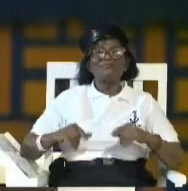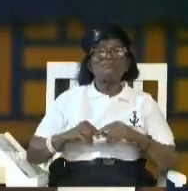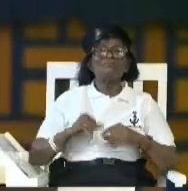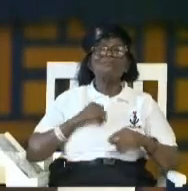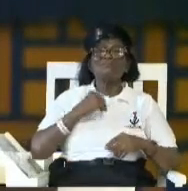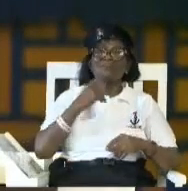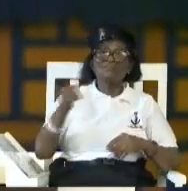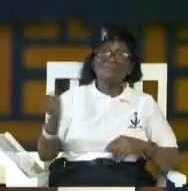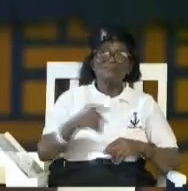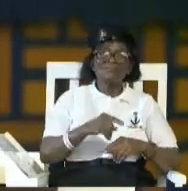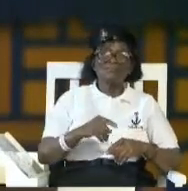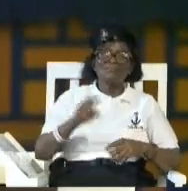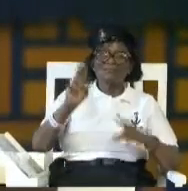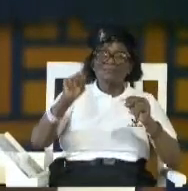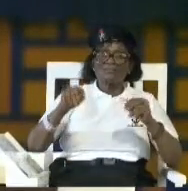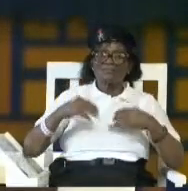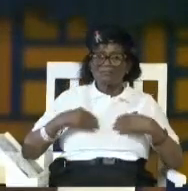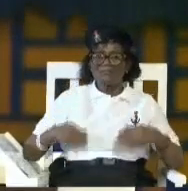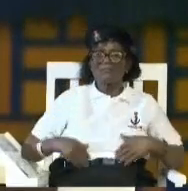Nobody could believe it